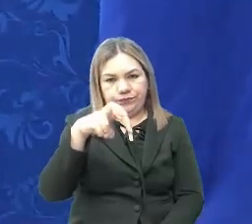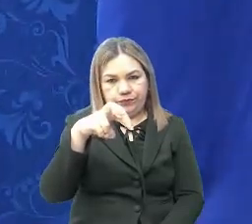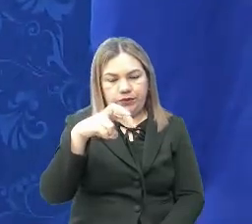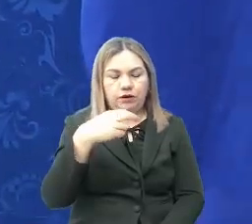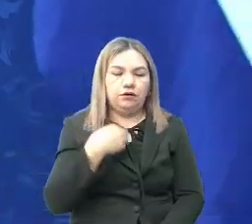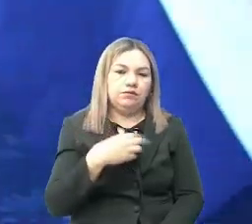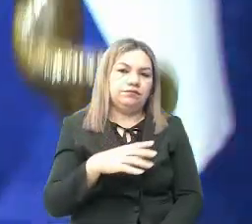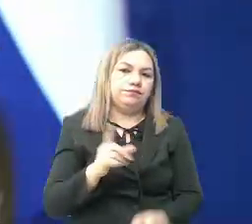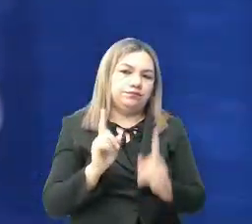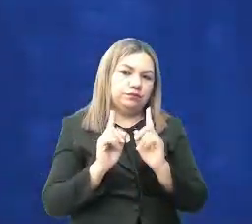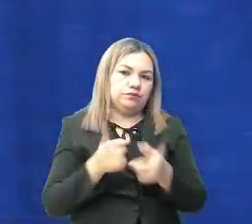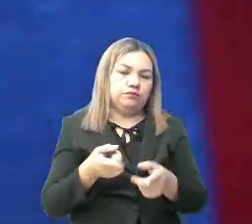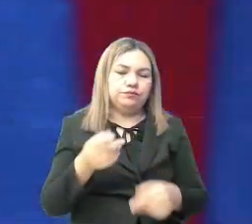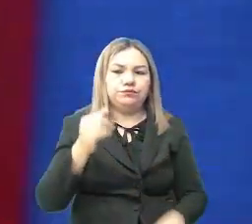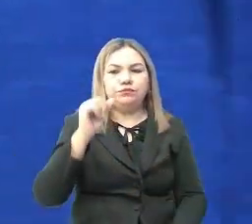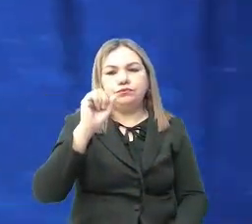be